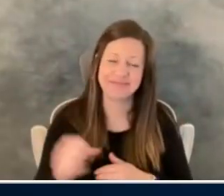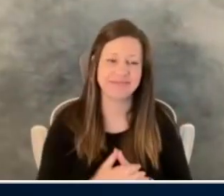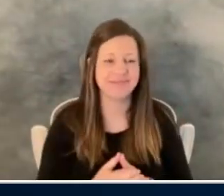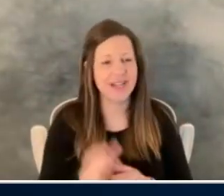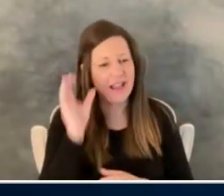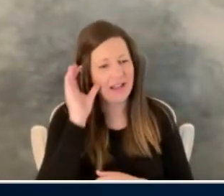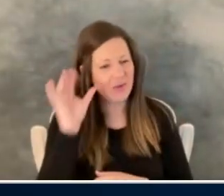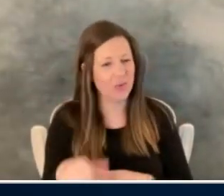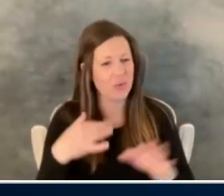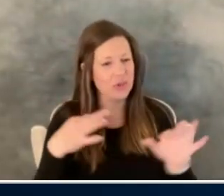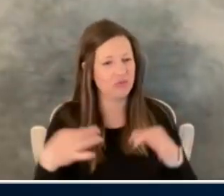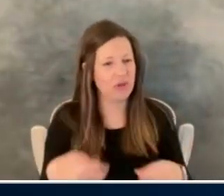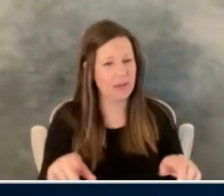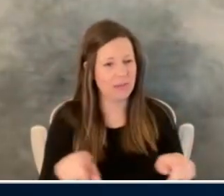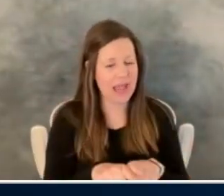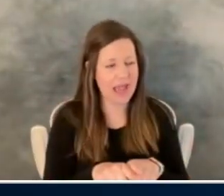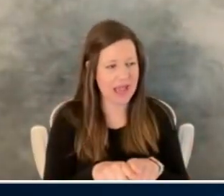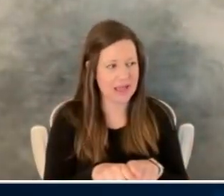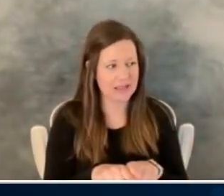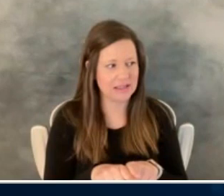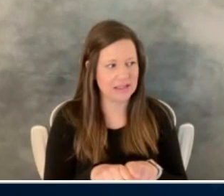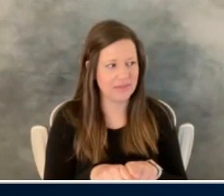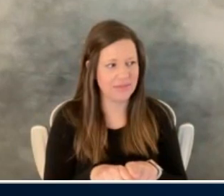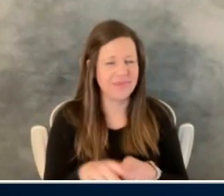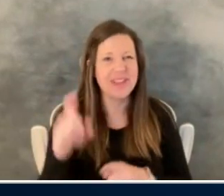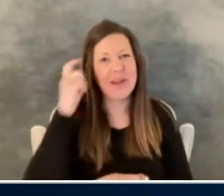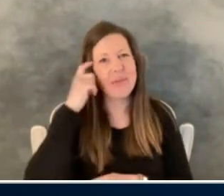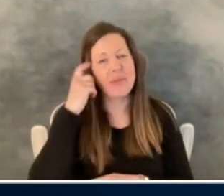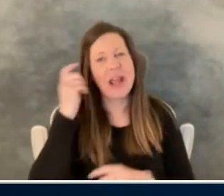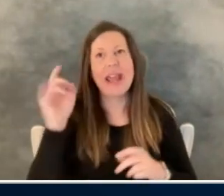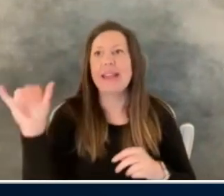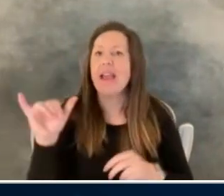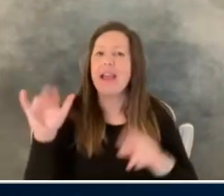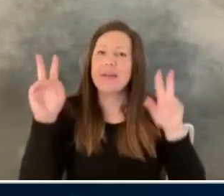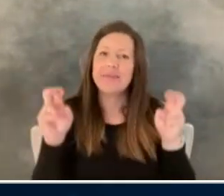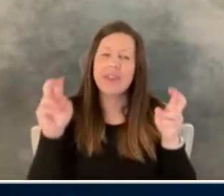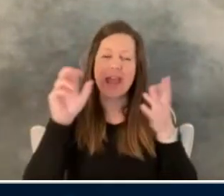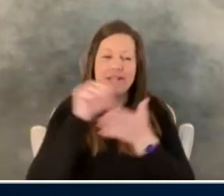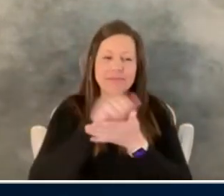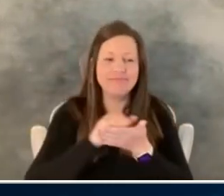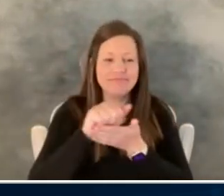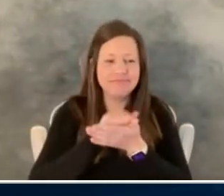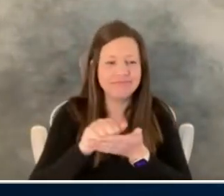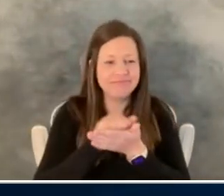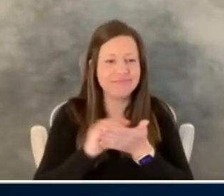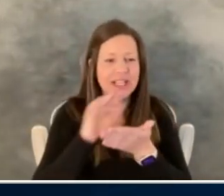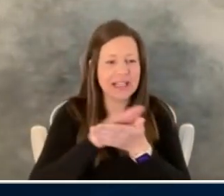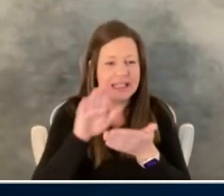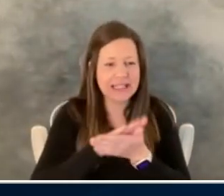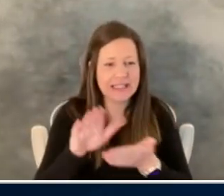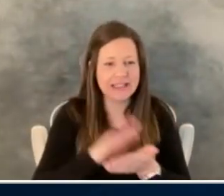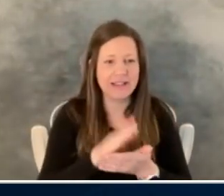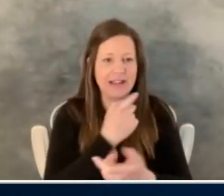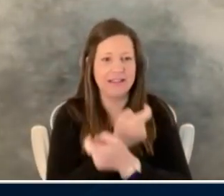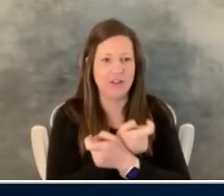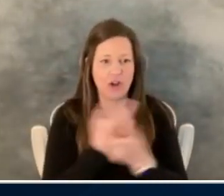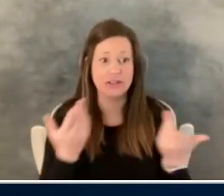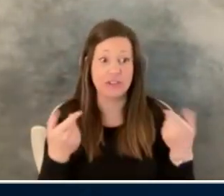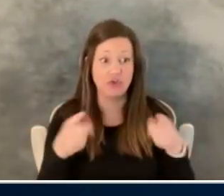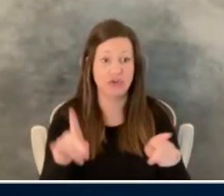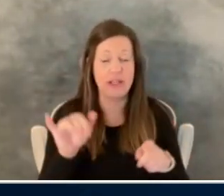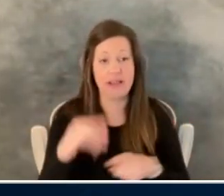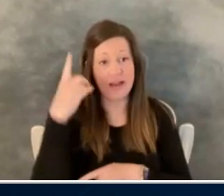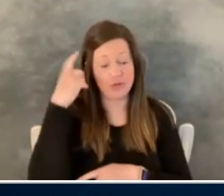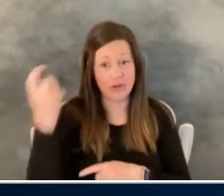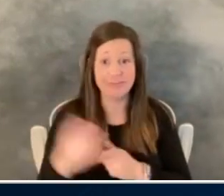as the brain's way of washing out toxins is when you're dreaming or getting that really deep sleep. I